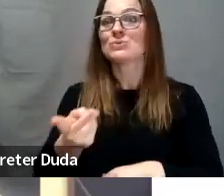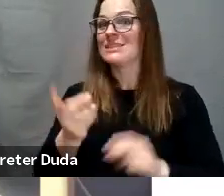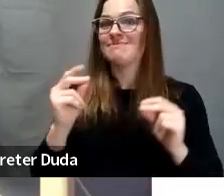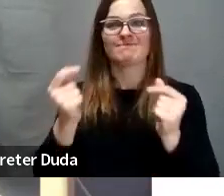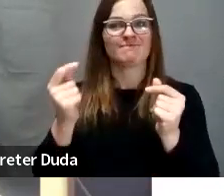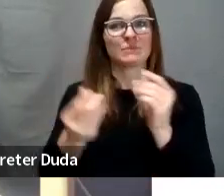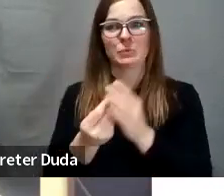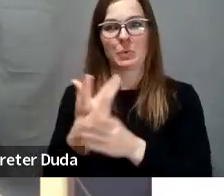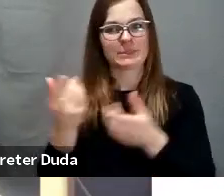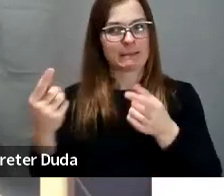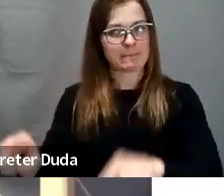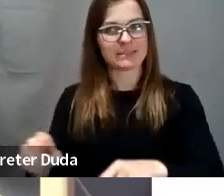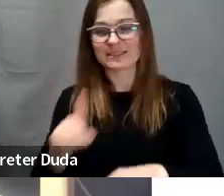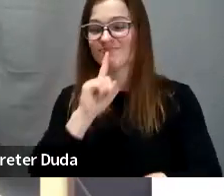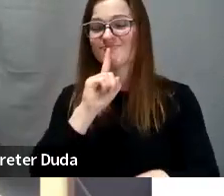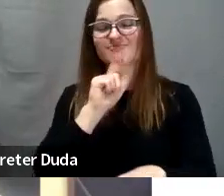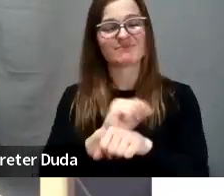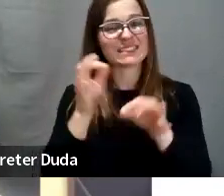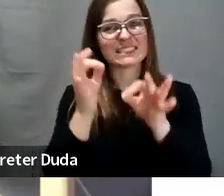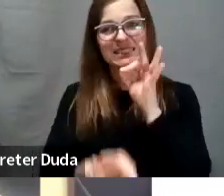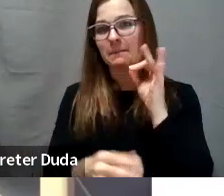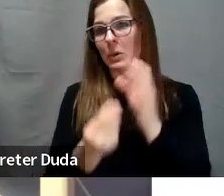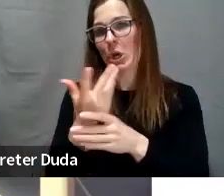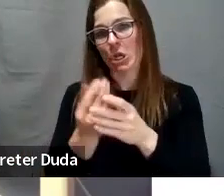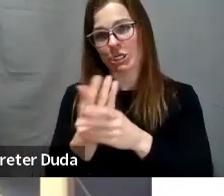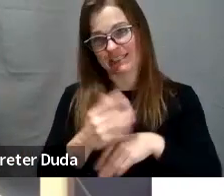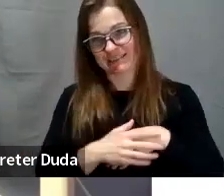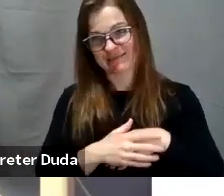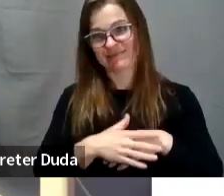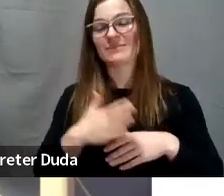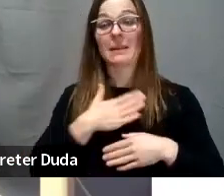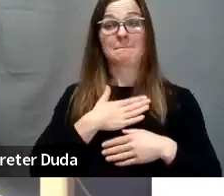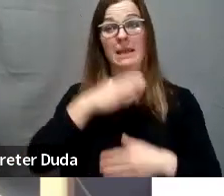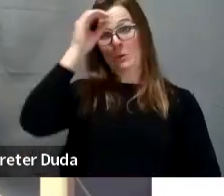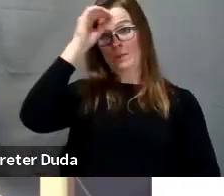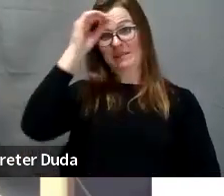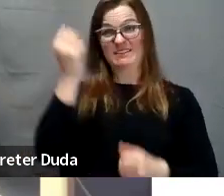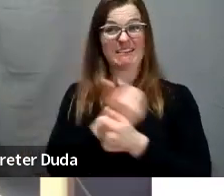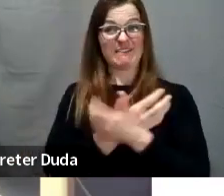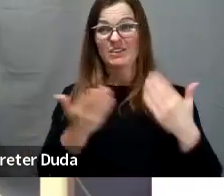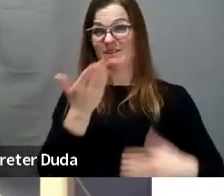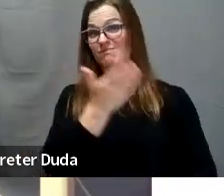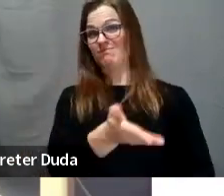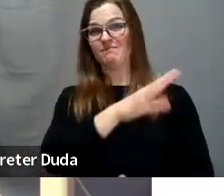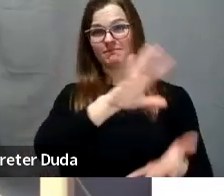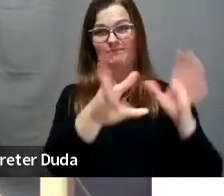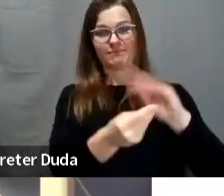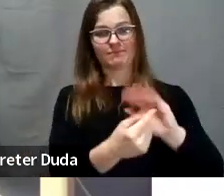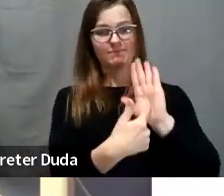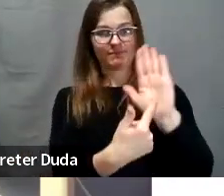And it's about the simplest way that you can do gardening, in my opinion, with having everything kind of all in one.